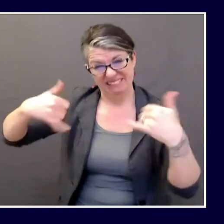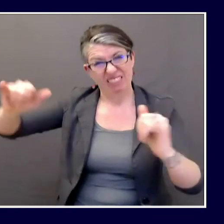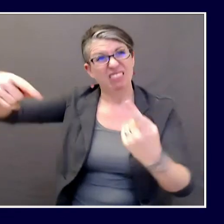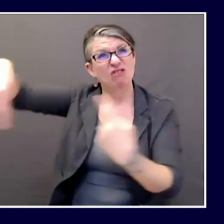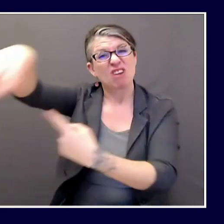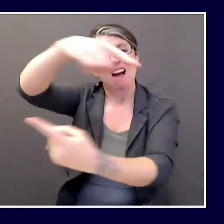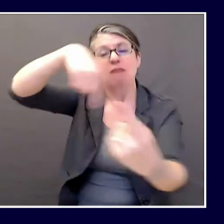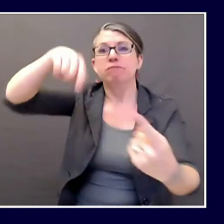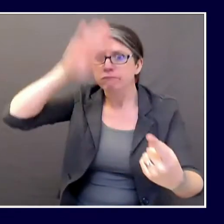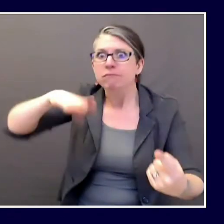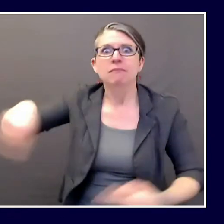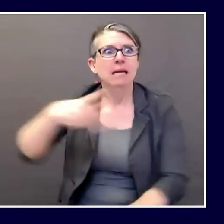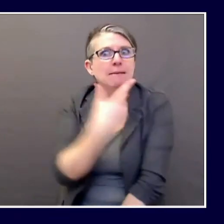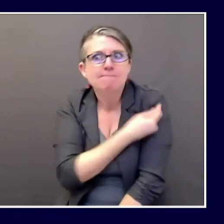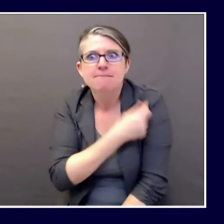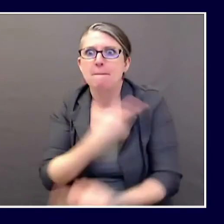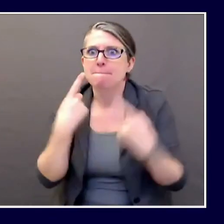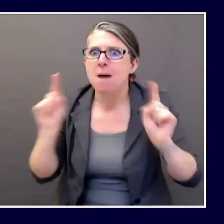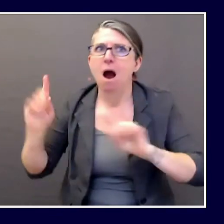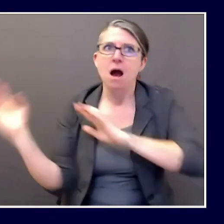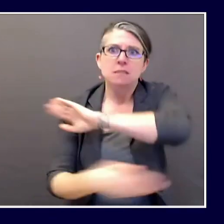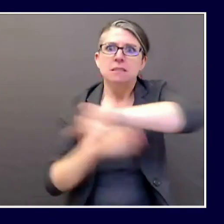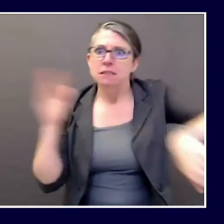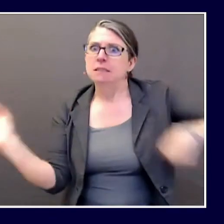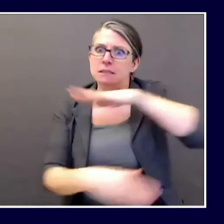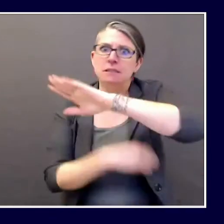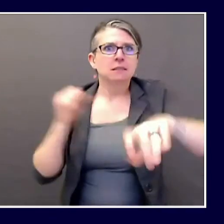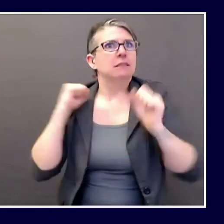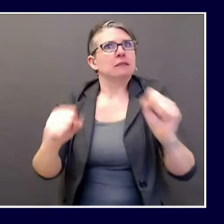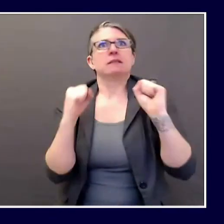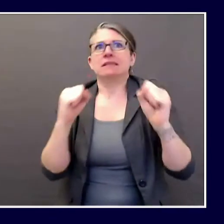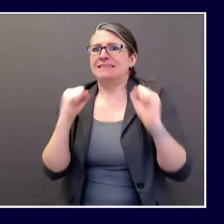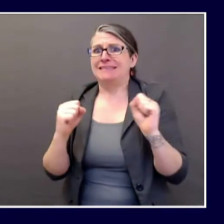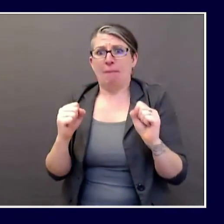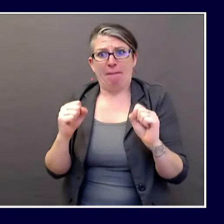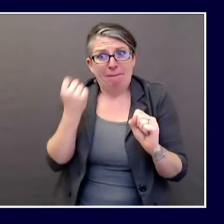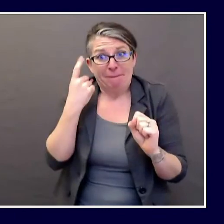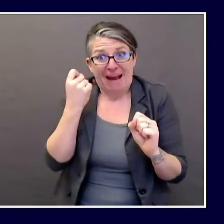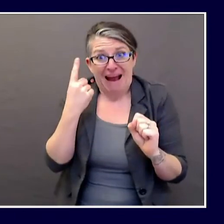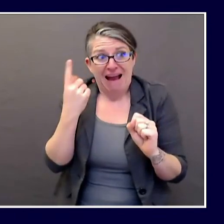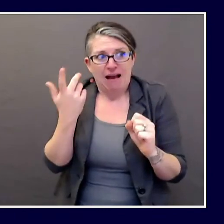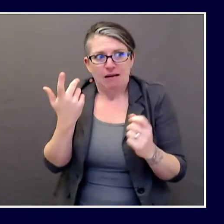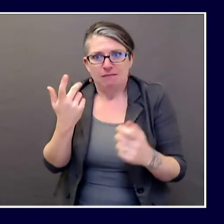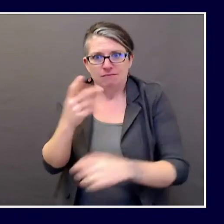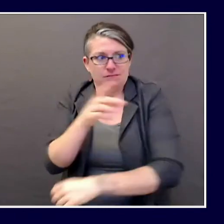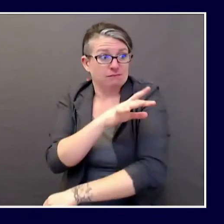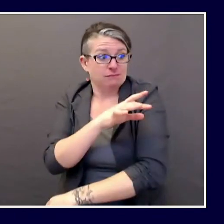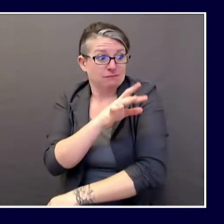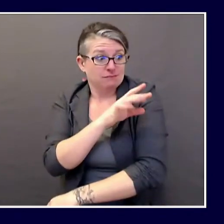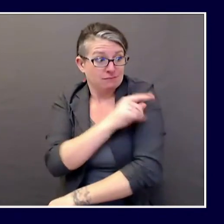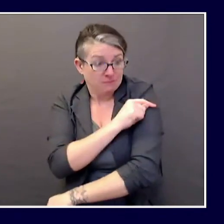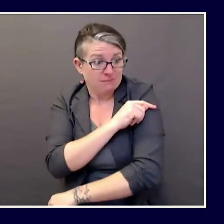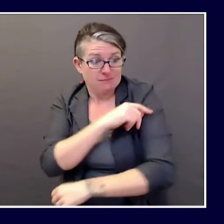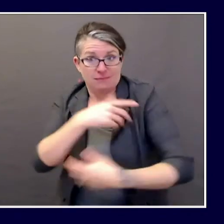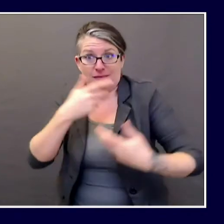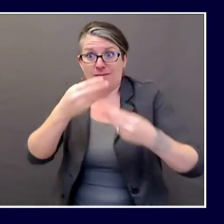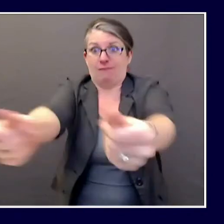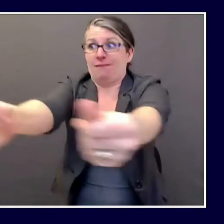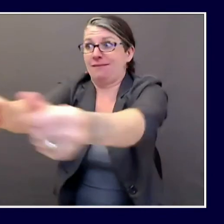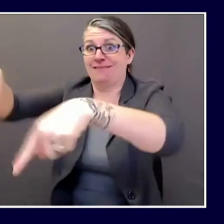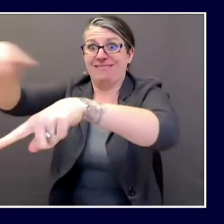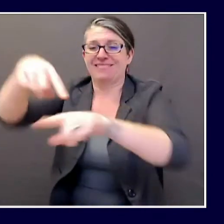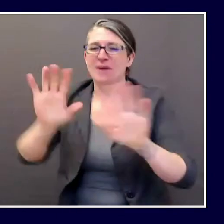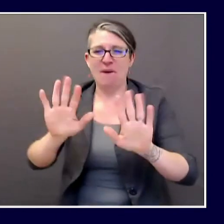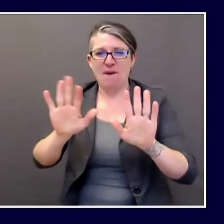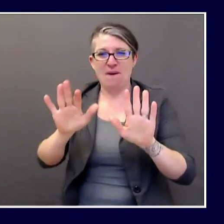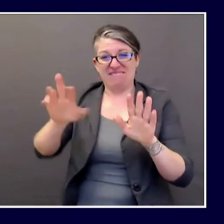The virus is still not done with us. We still have a ways to go. All of that is reason to make sure